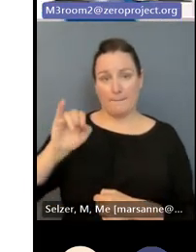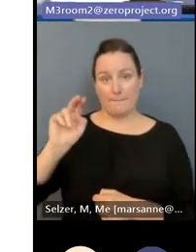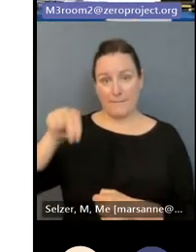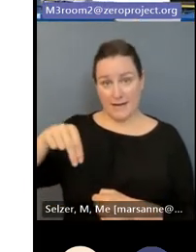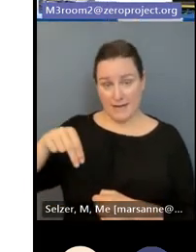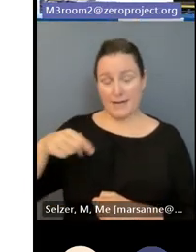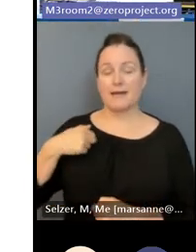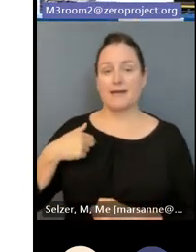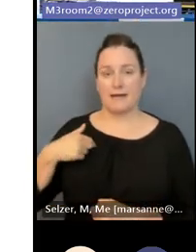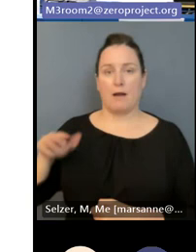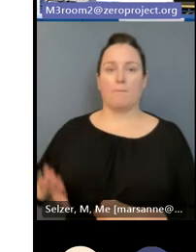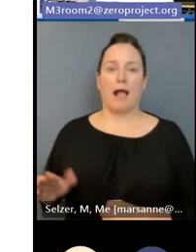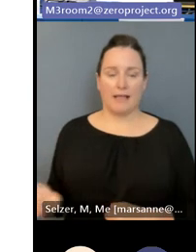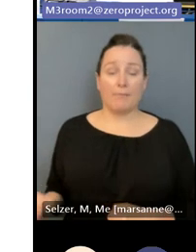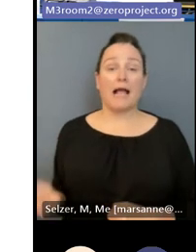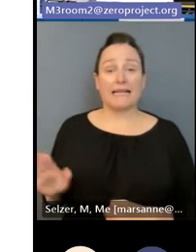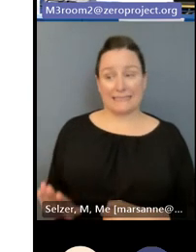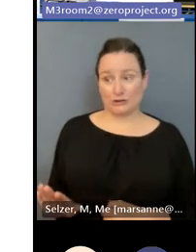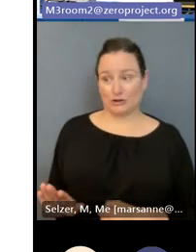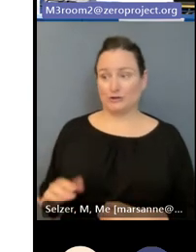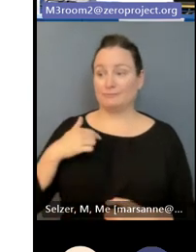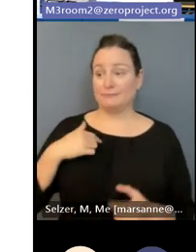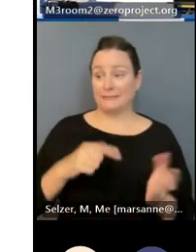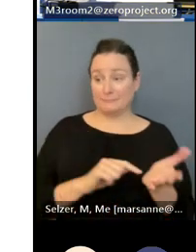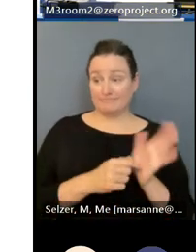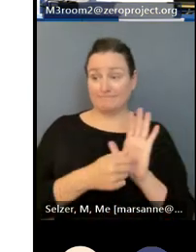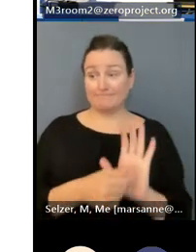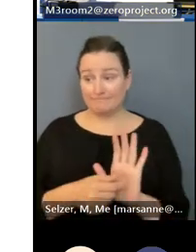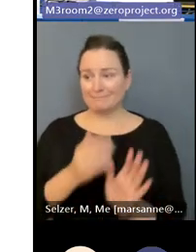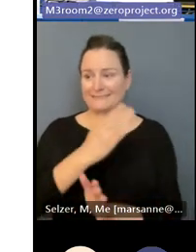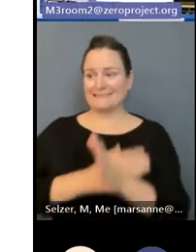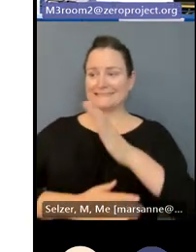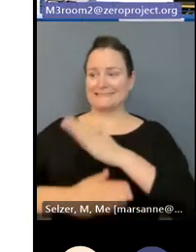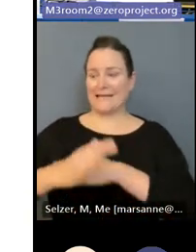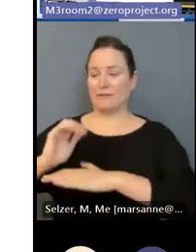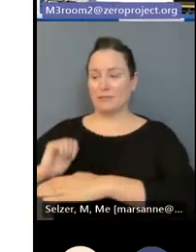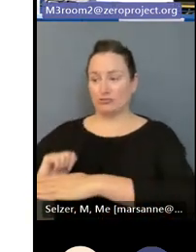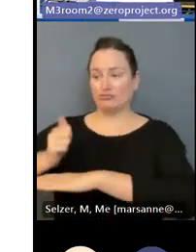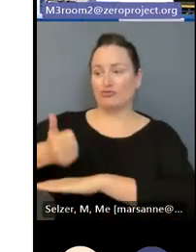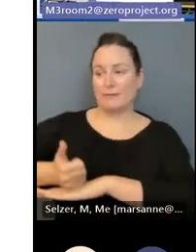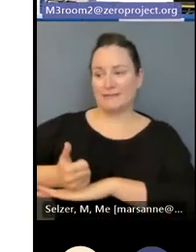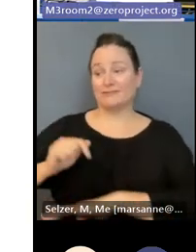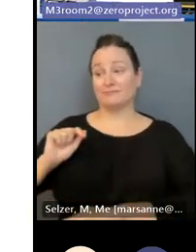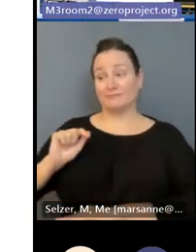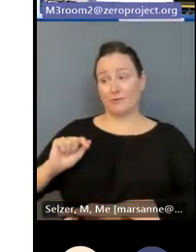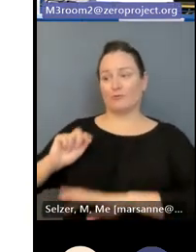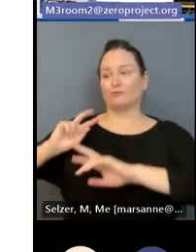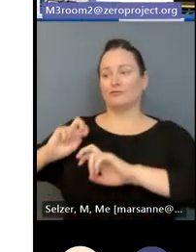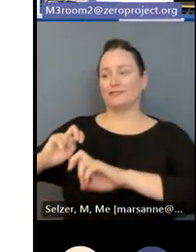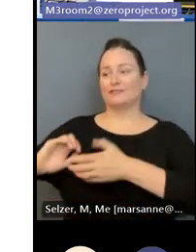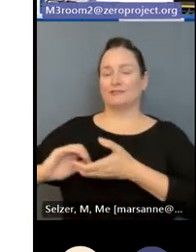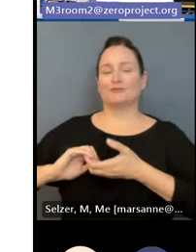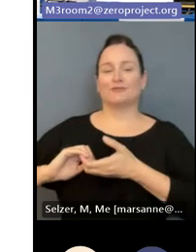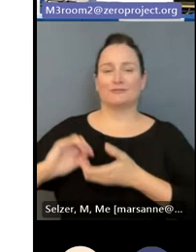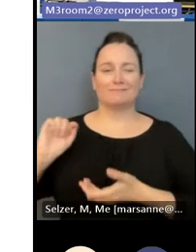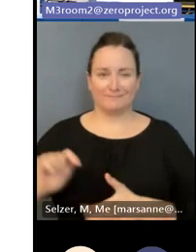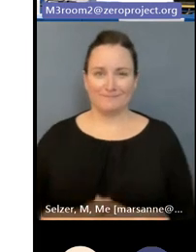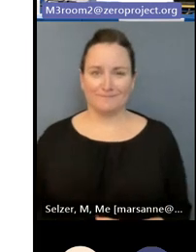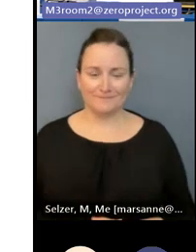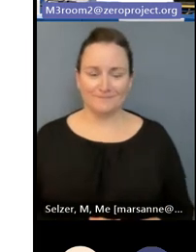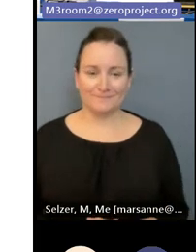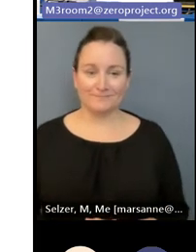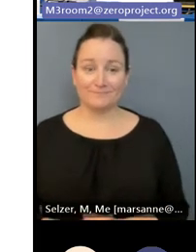representing Disability Rehabilitation and Research Association. Okay, thank you so much, dear